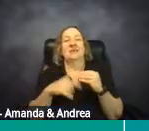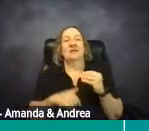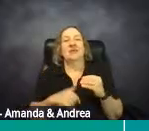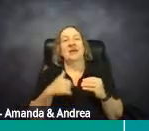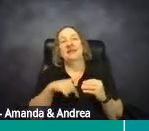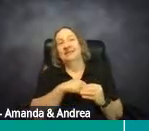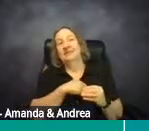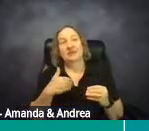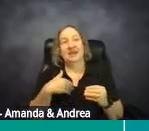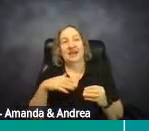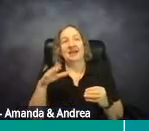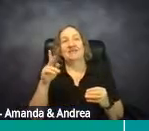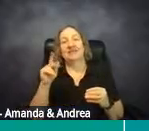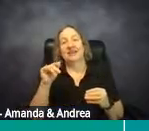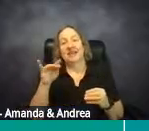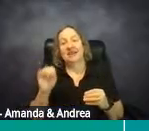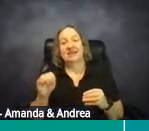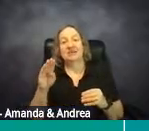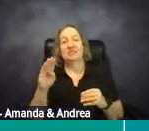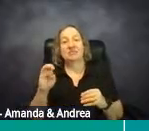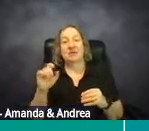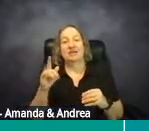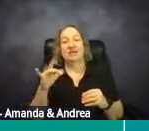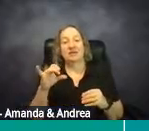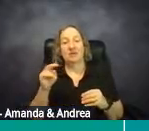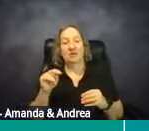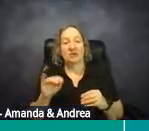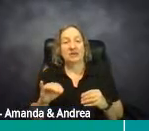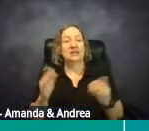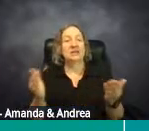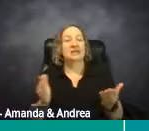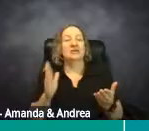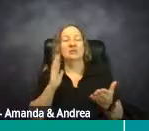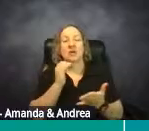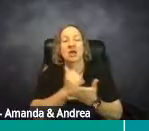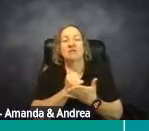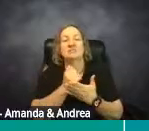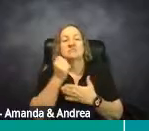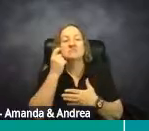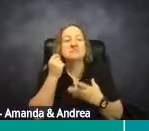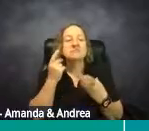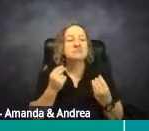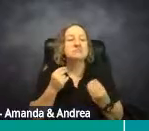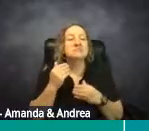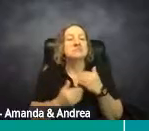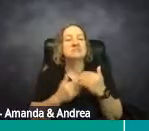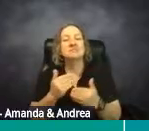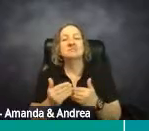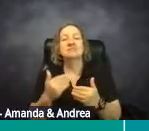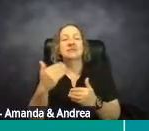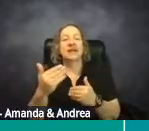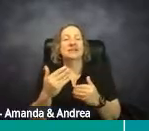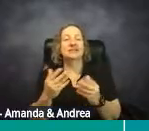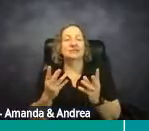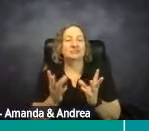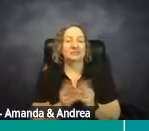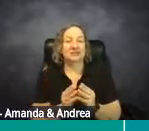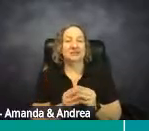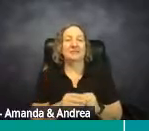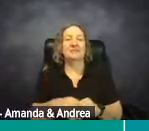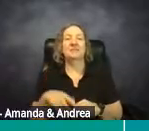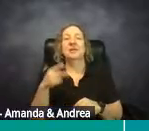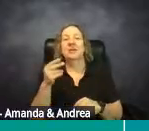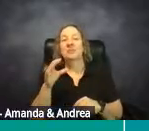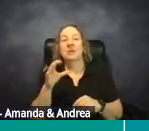have Katie Bellaconi in the space to help walk through what to expect as we move forward with our next two meetings. We'll have public